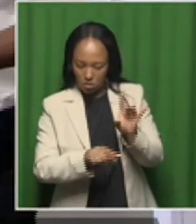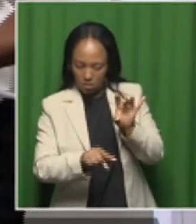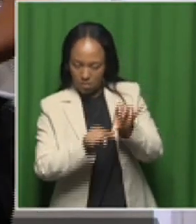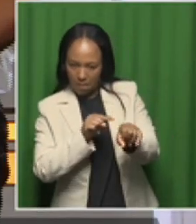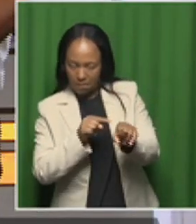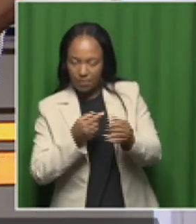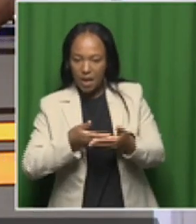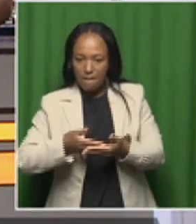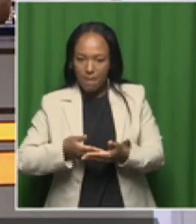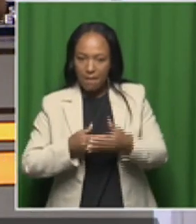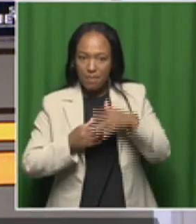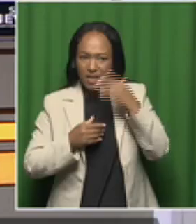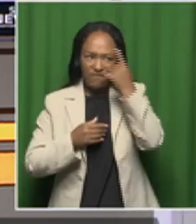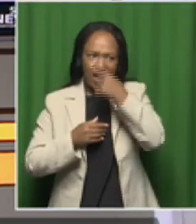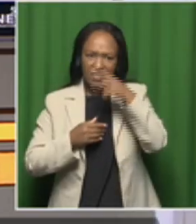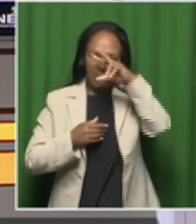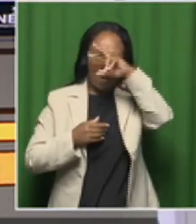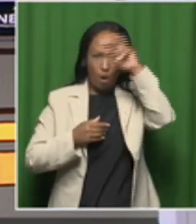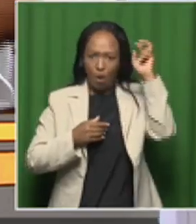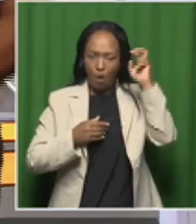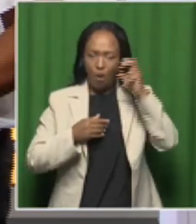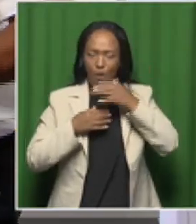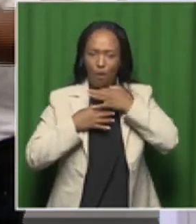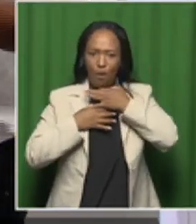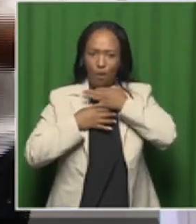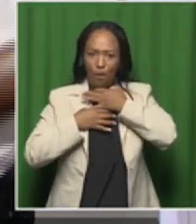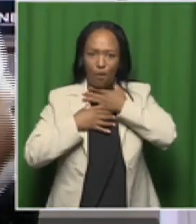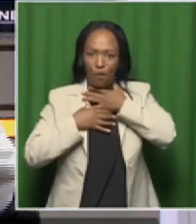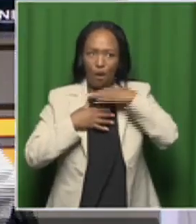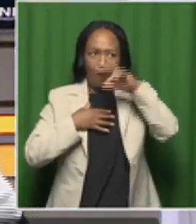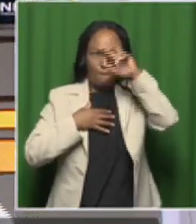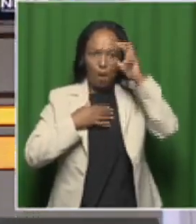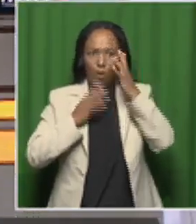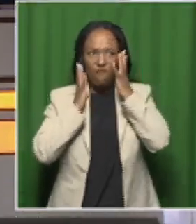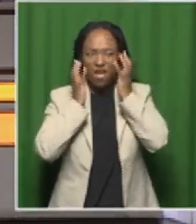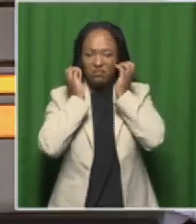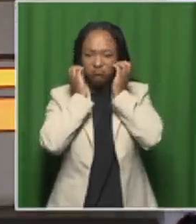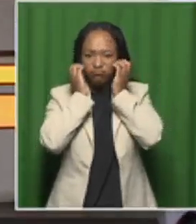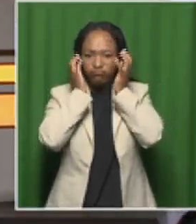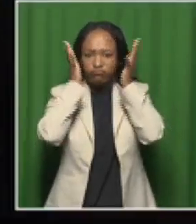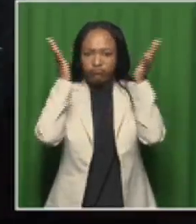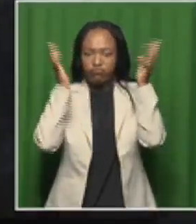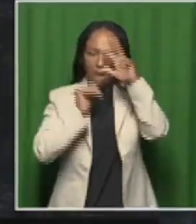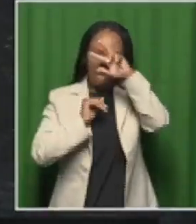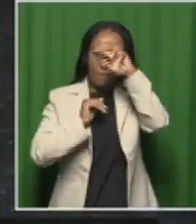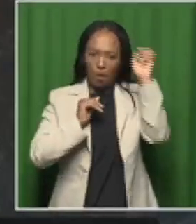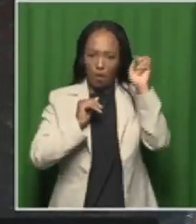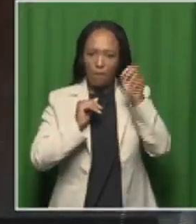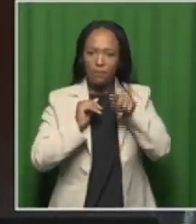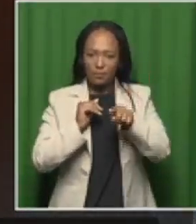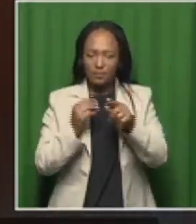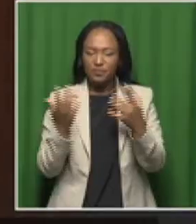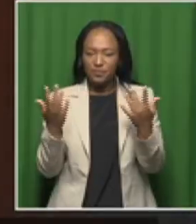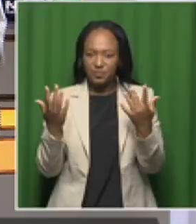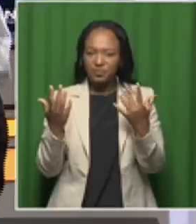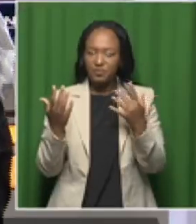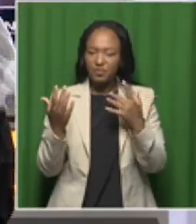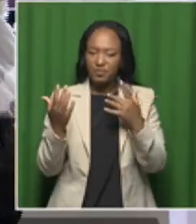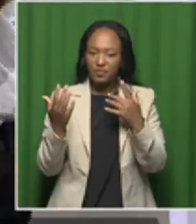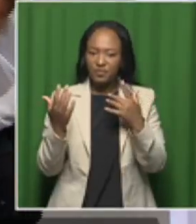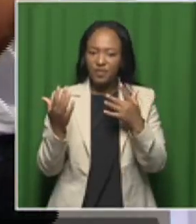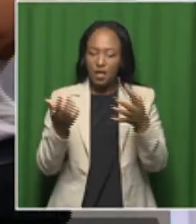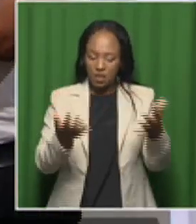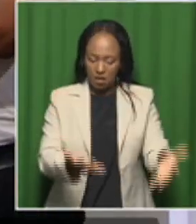the baby is turning blue on the face because of lack of oxygen. See what you're seeing, any changes in this baby. Get